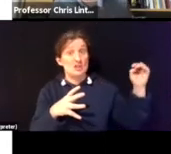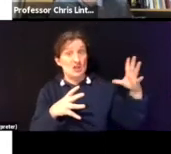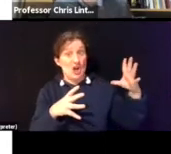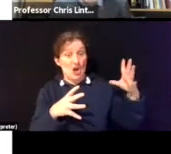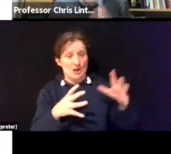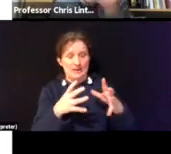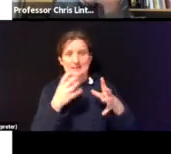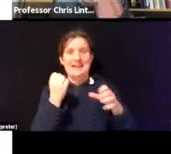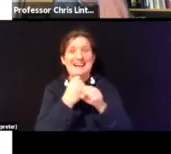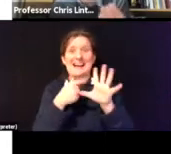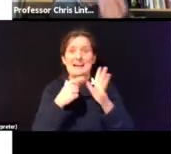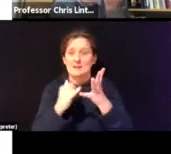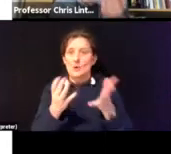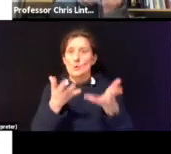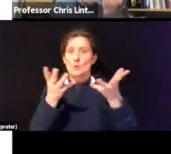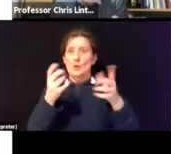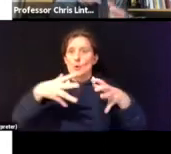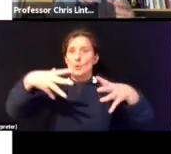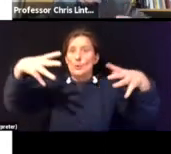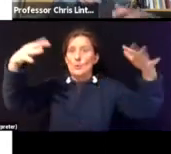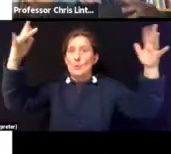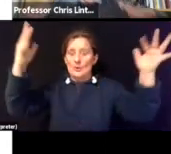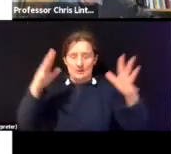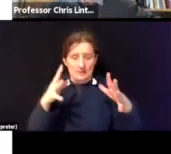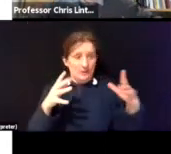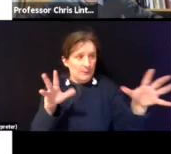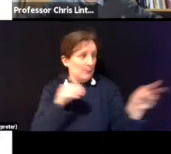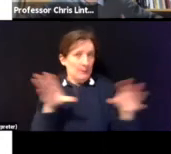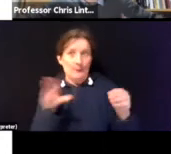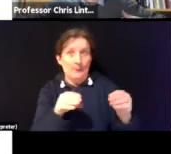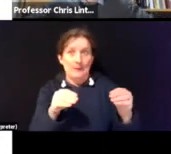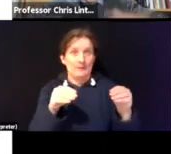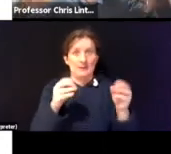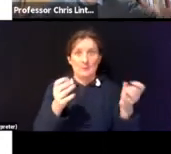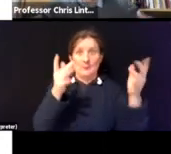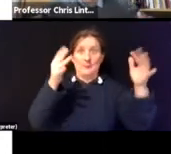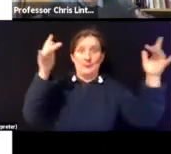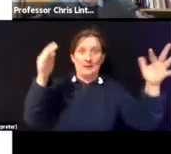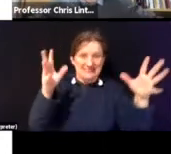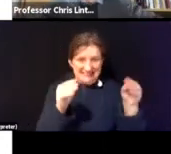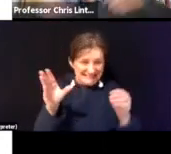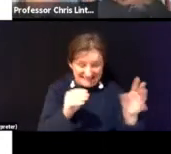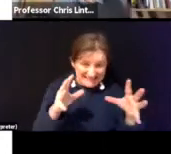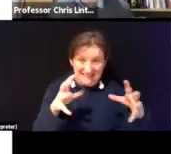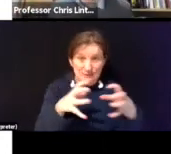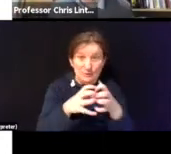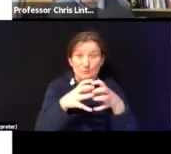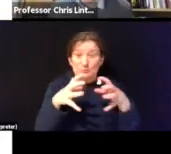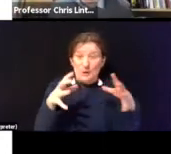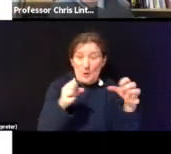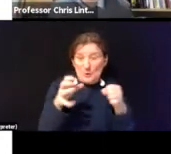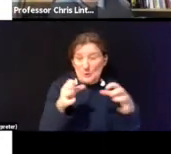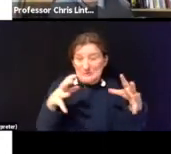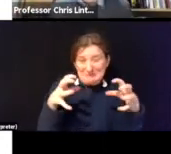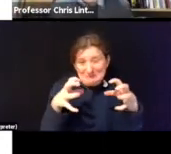that gas away. So the question is whether you manage to get enough atmosphere to have enough mass to hang on to